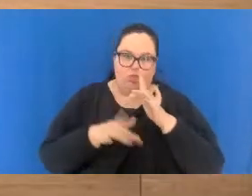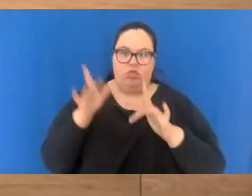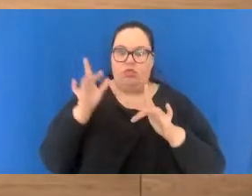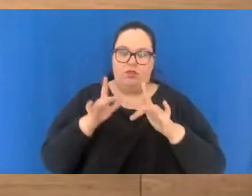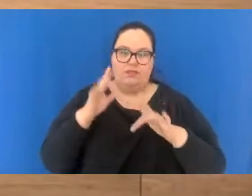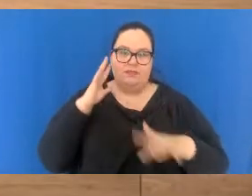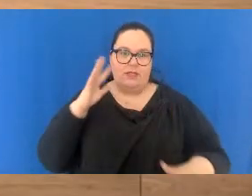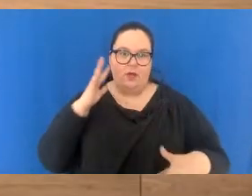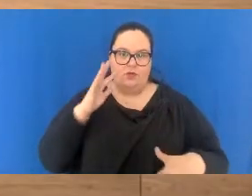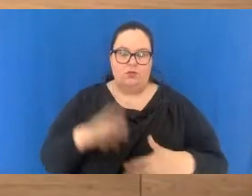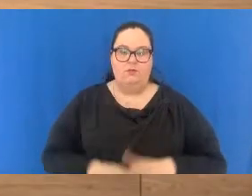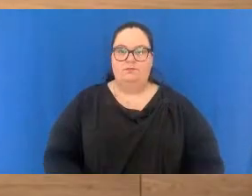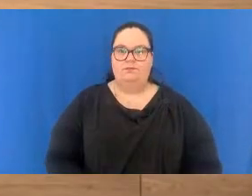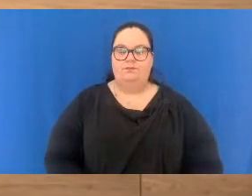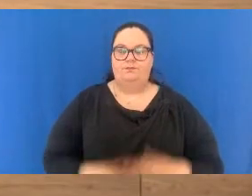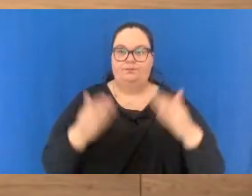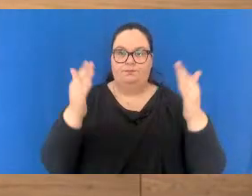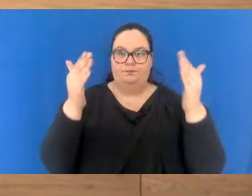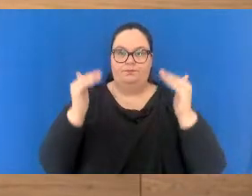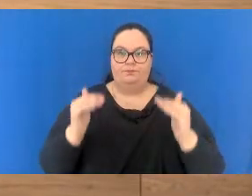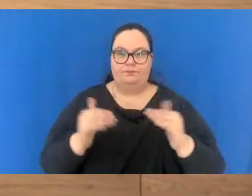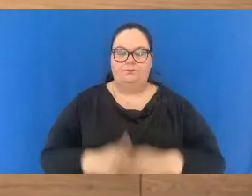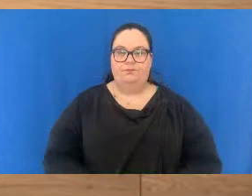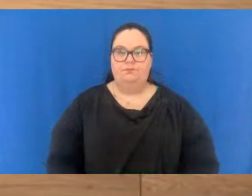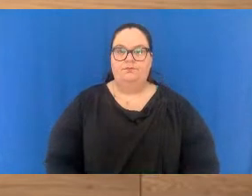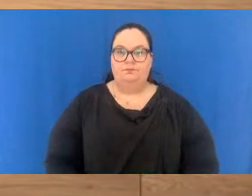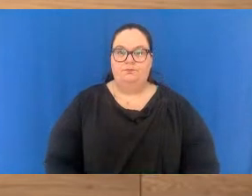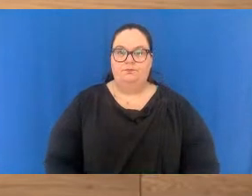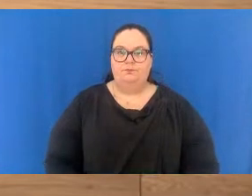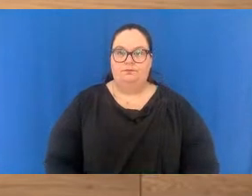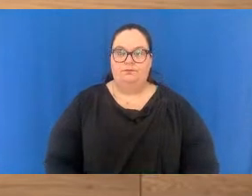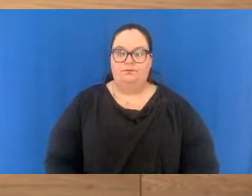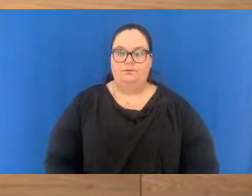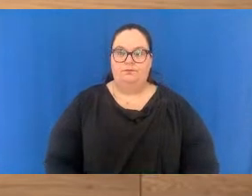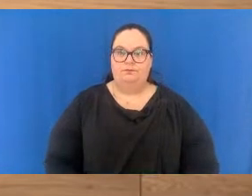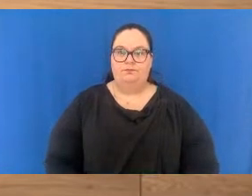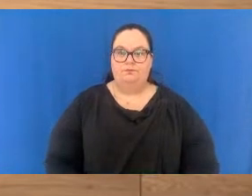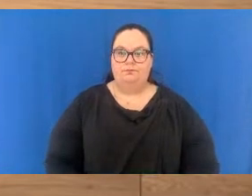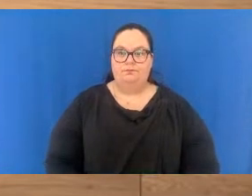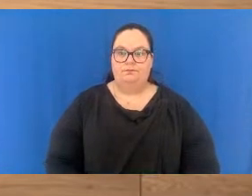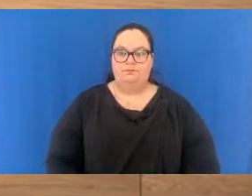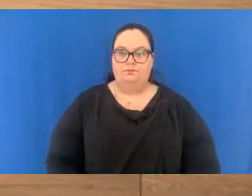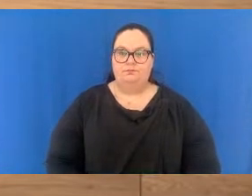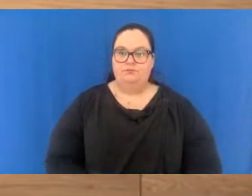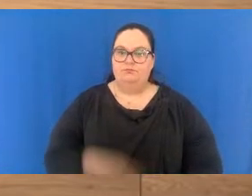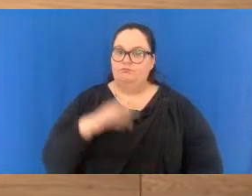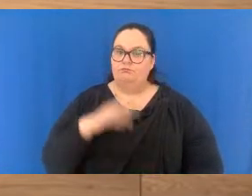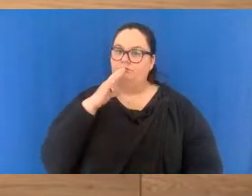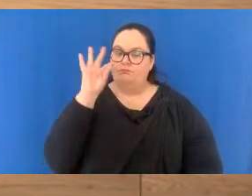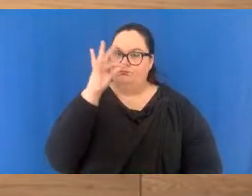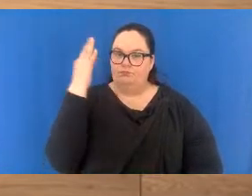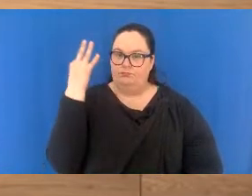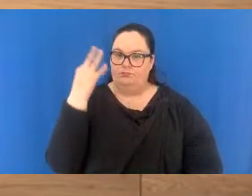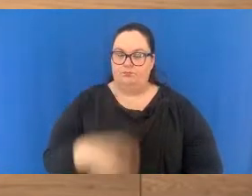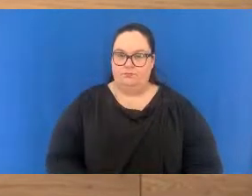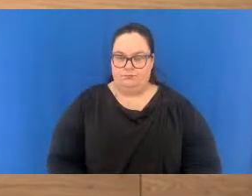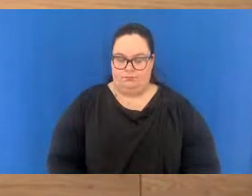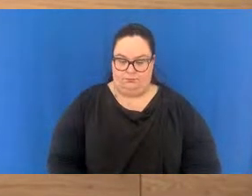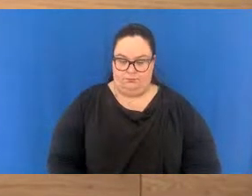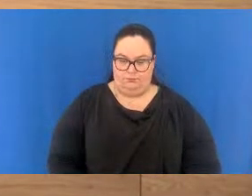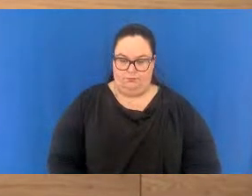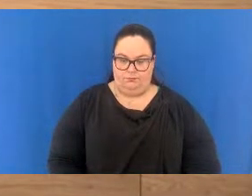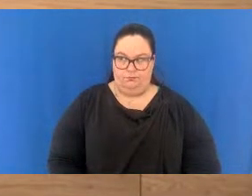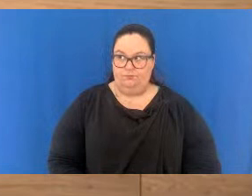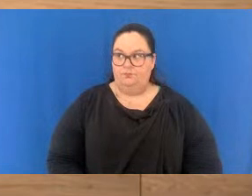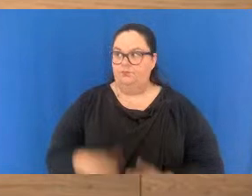Canada. Oui, bonjour. Yes, good afternoon. You can hear me? Yes. Question is for Dr.